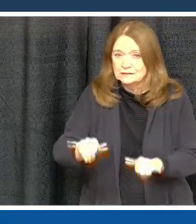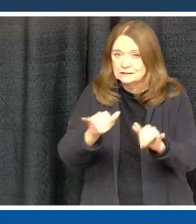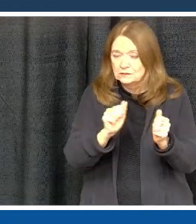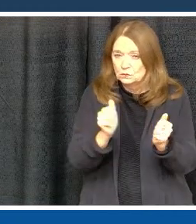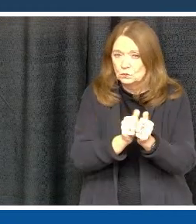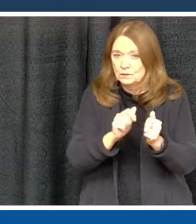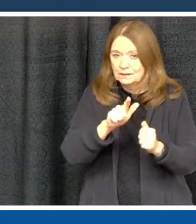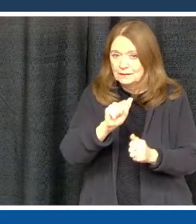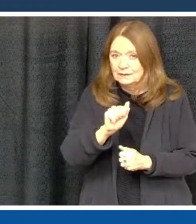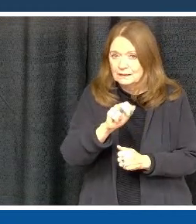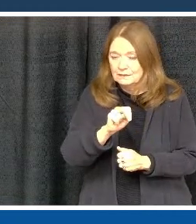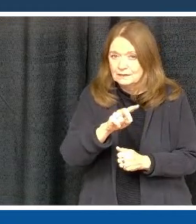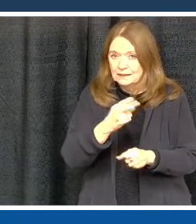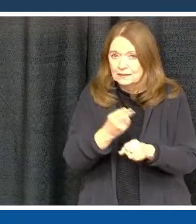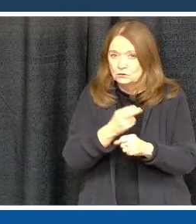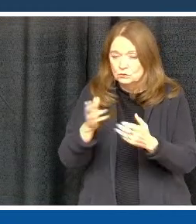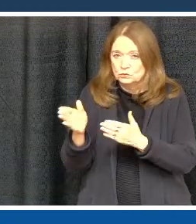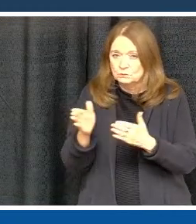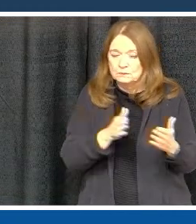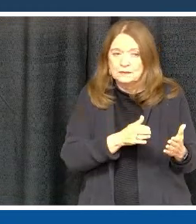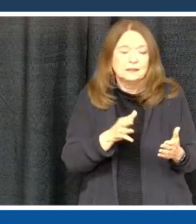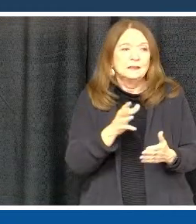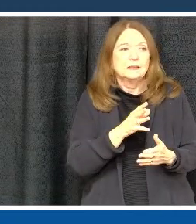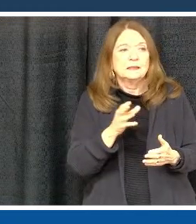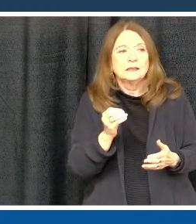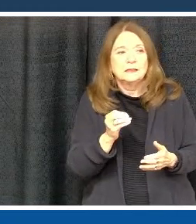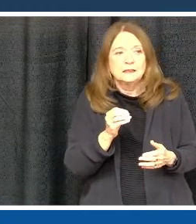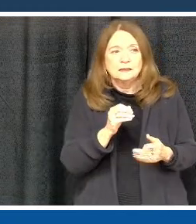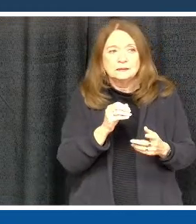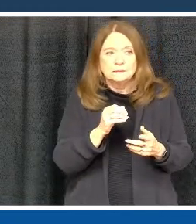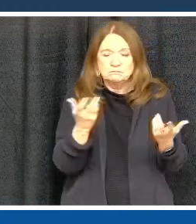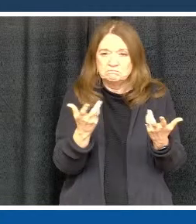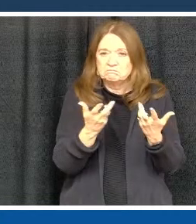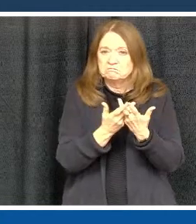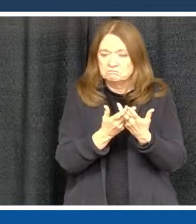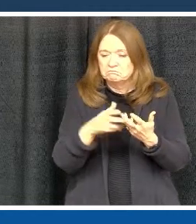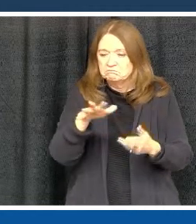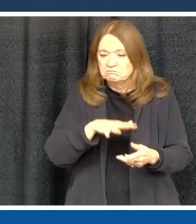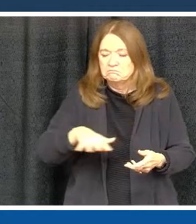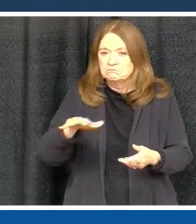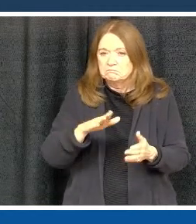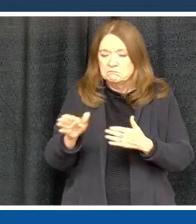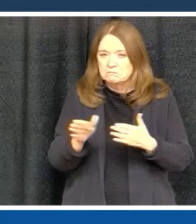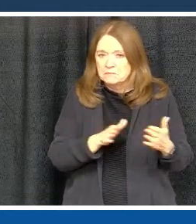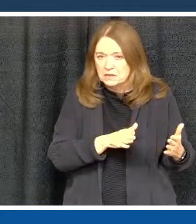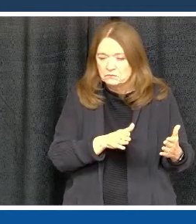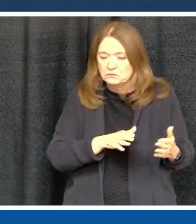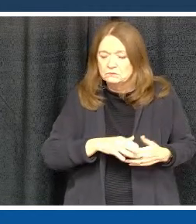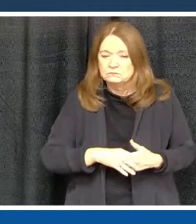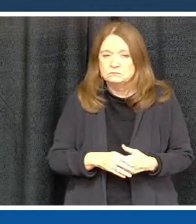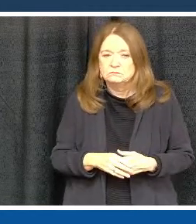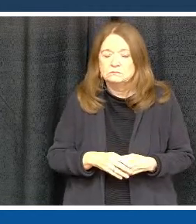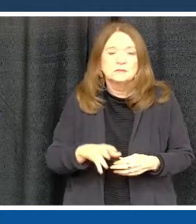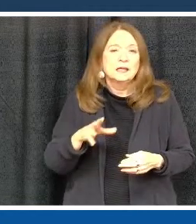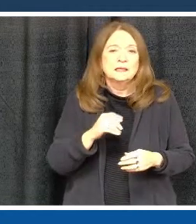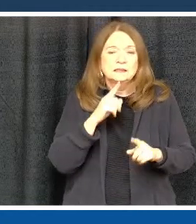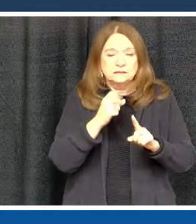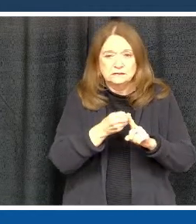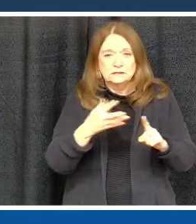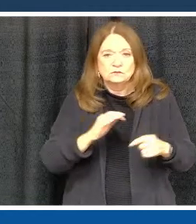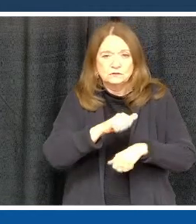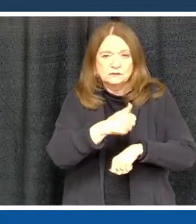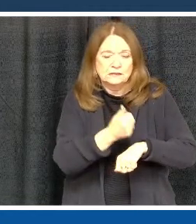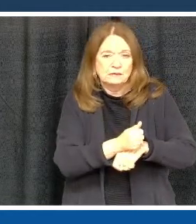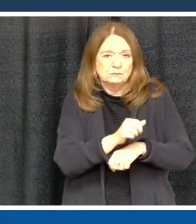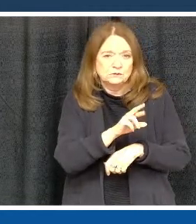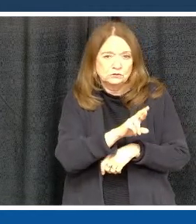plan. The proposed R4 district is not out of character with the surrounding development pattern and is an extension of the established